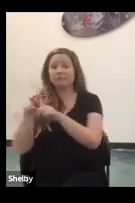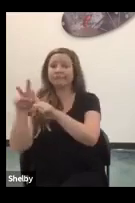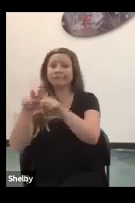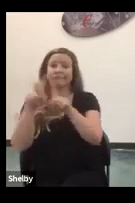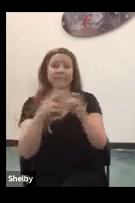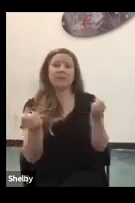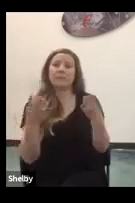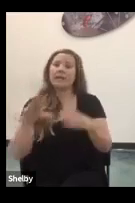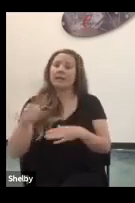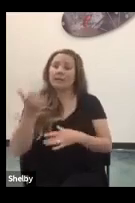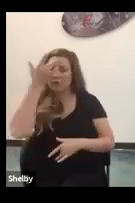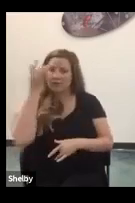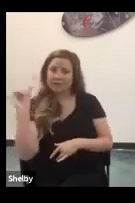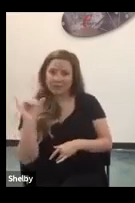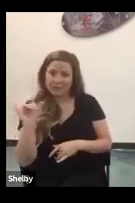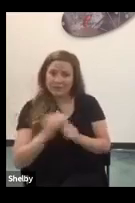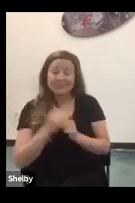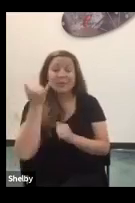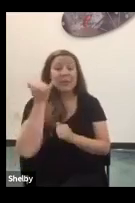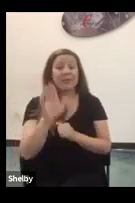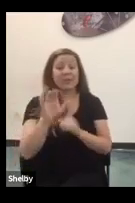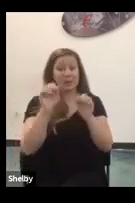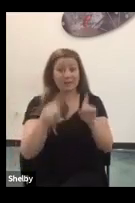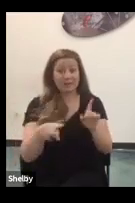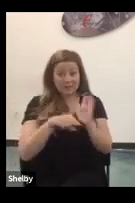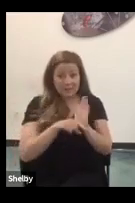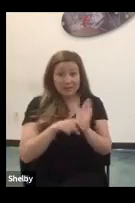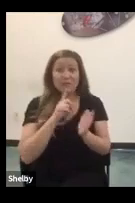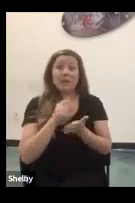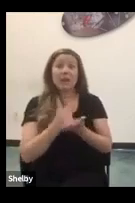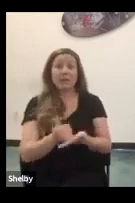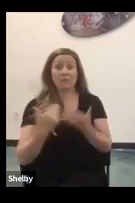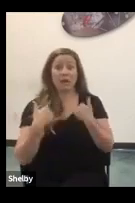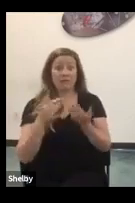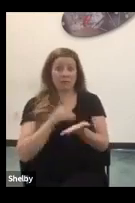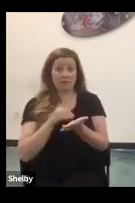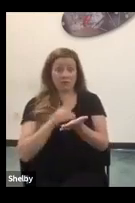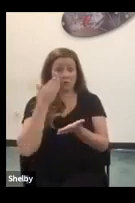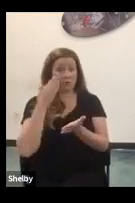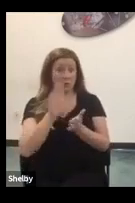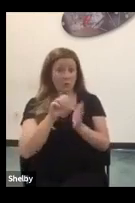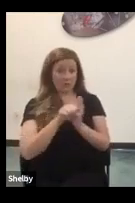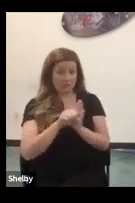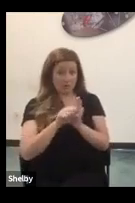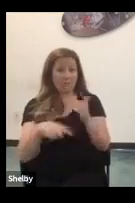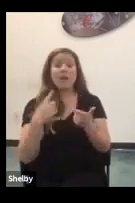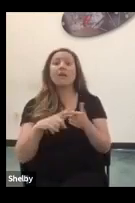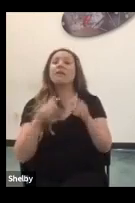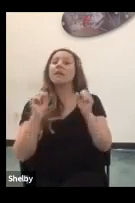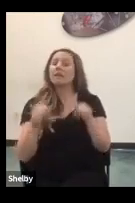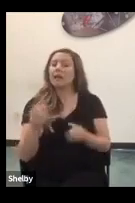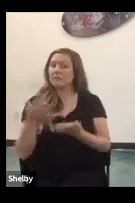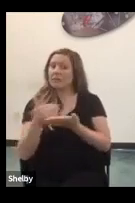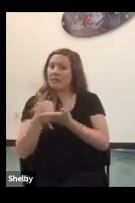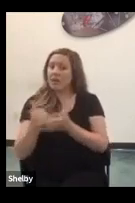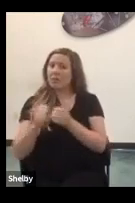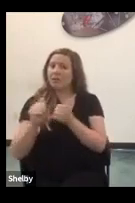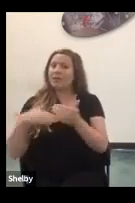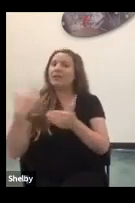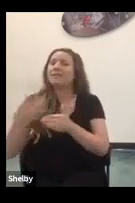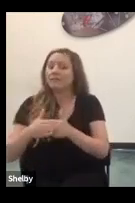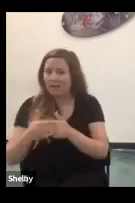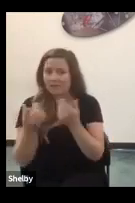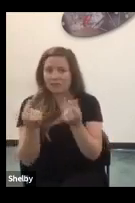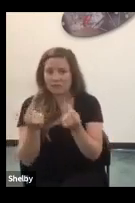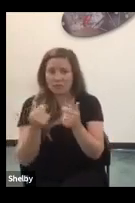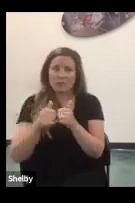so if your test is negative, it is helpful to have a provider who knows what symptoms you're having and then can speak to, this is the next step, or this is